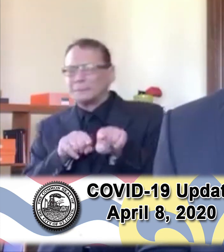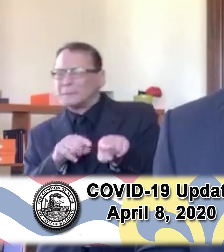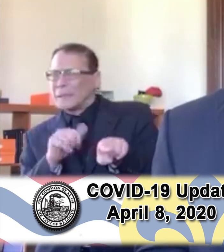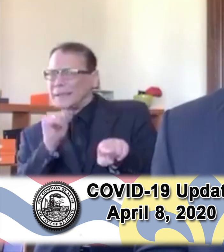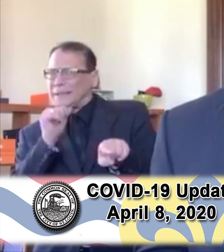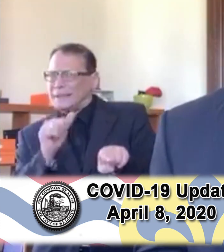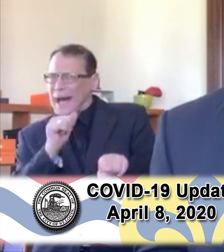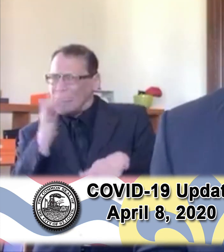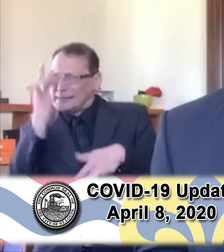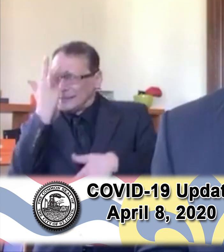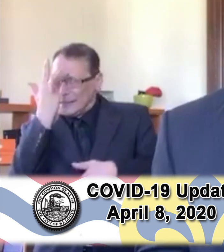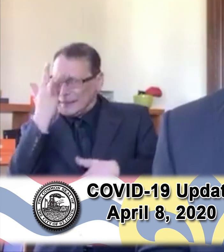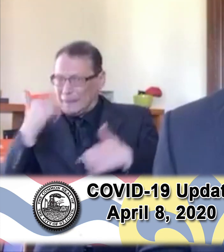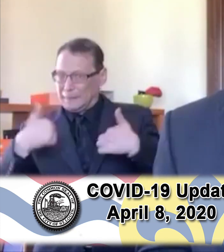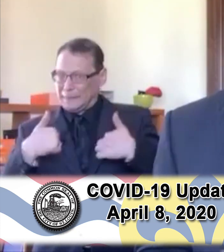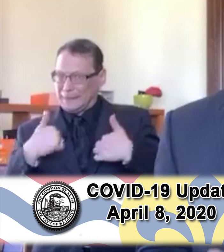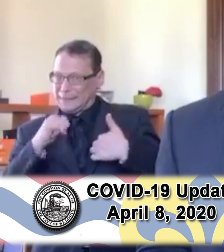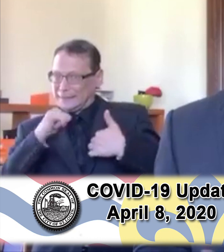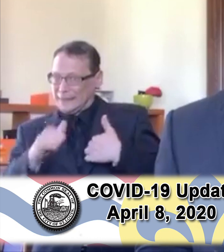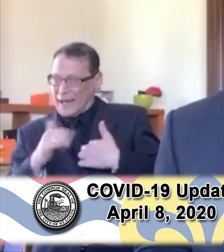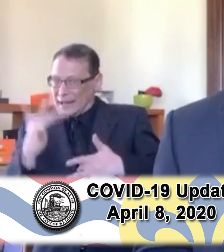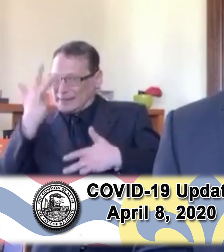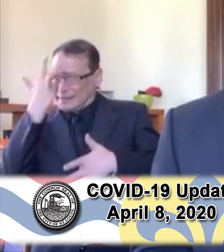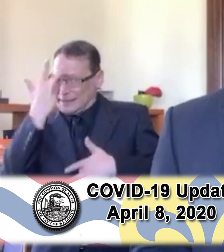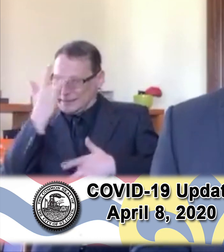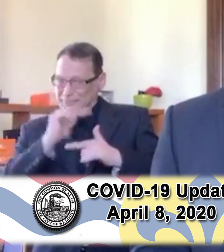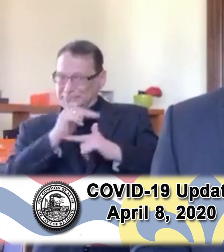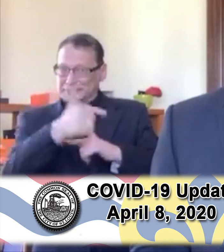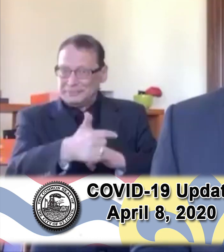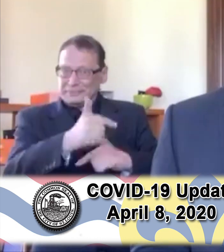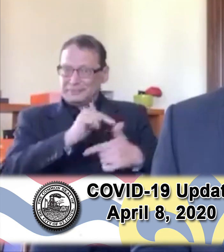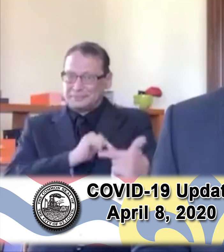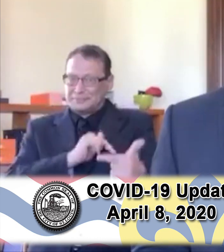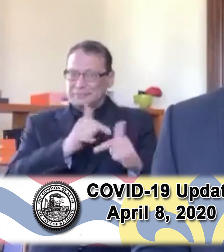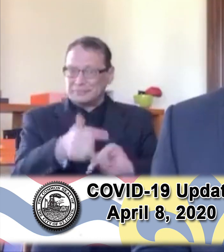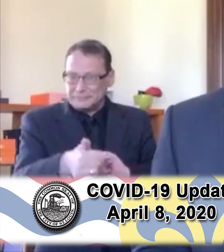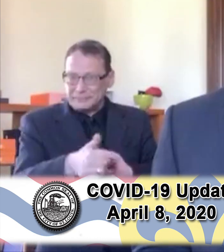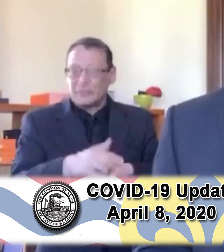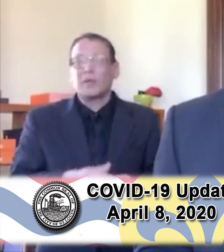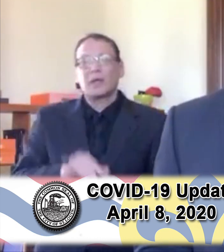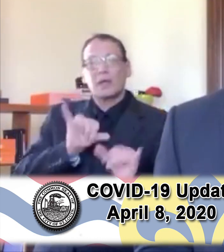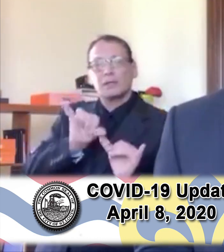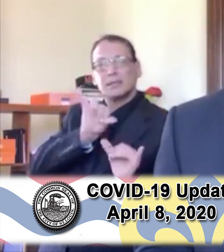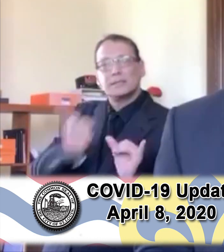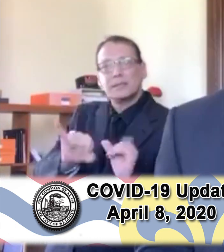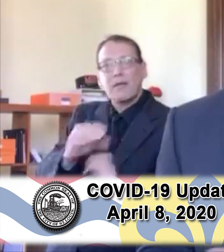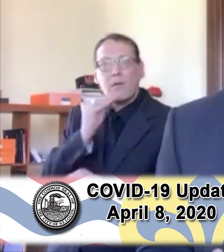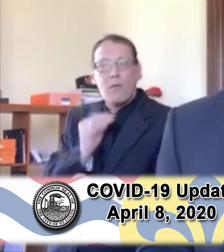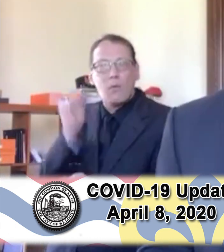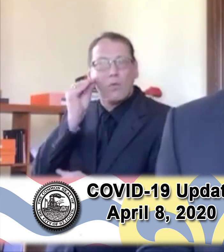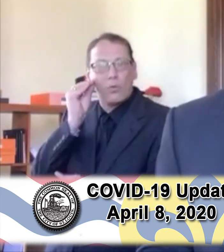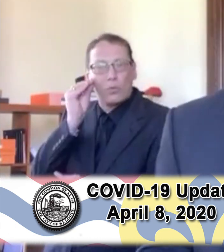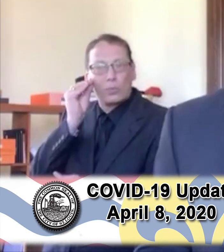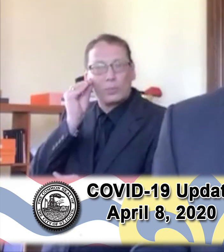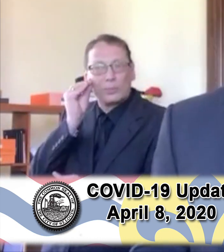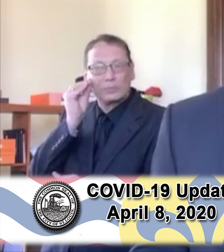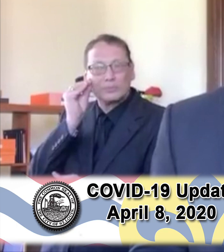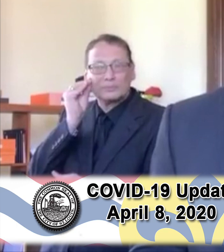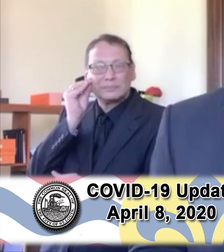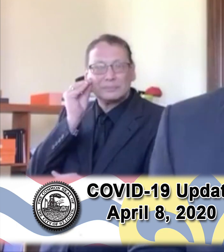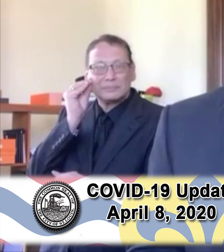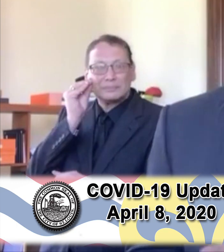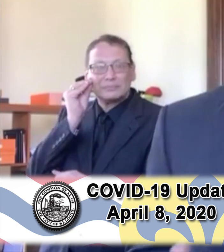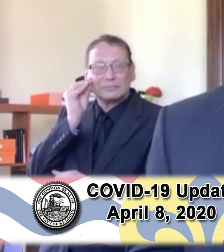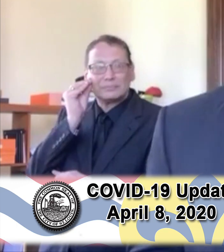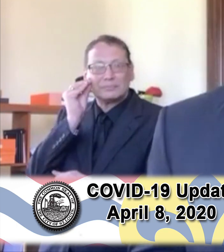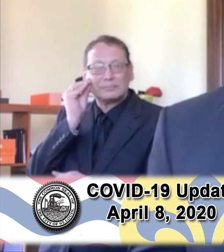person's infected respiratory droplets. And so it works both ways. So, and for the staying at home piece, so a lot of times during this particular season, there's a